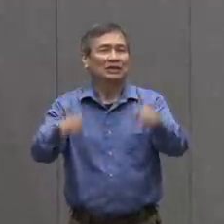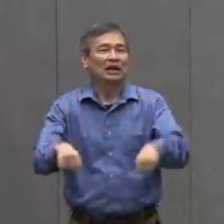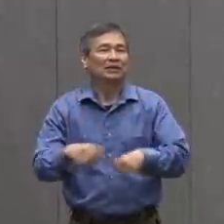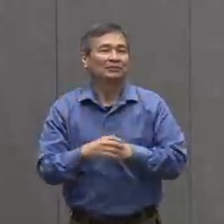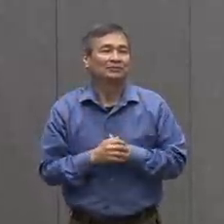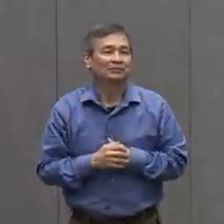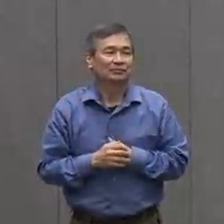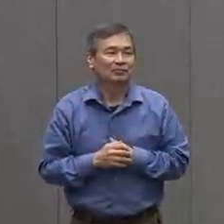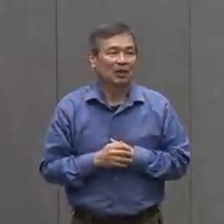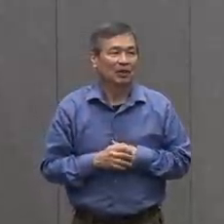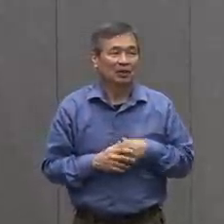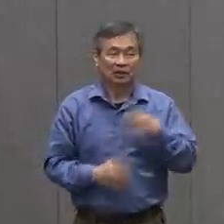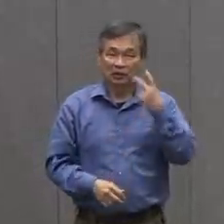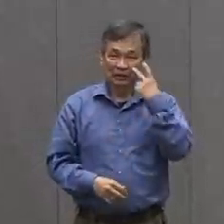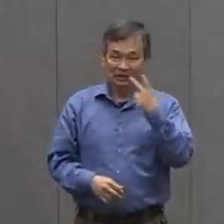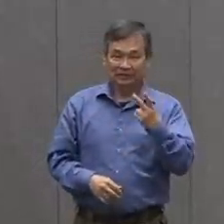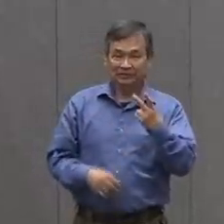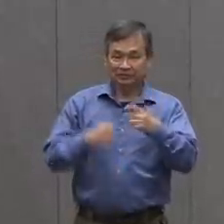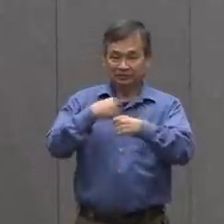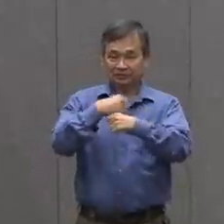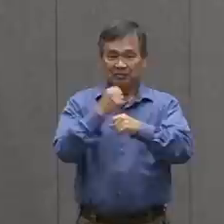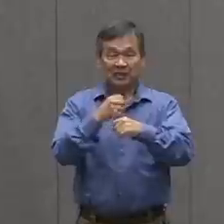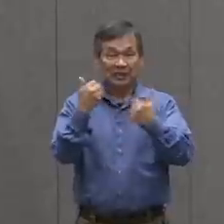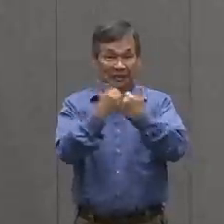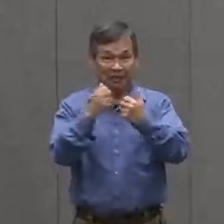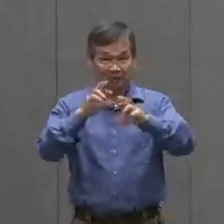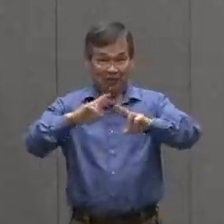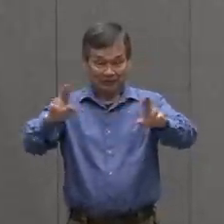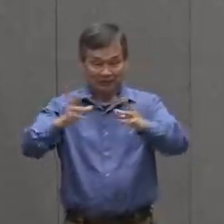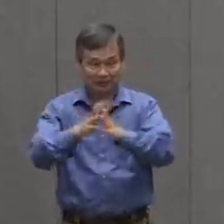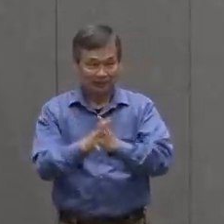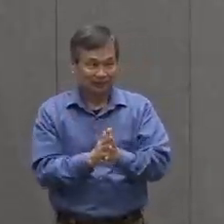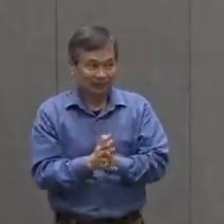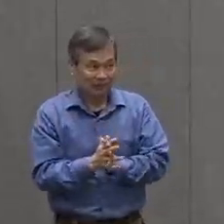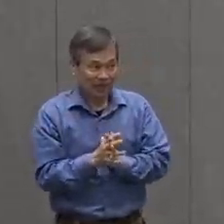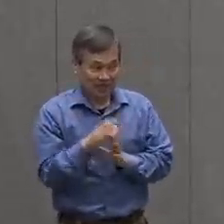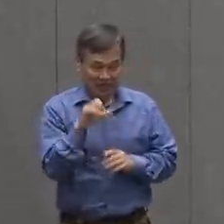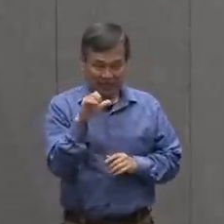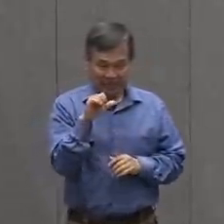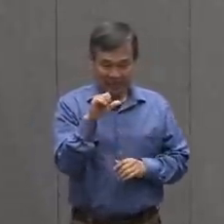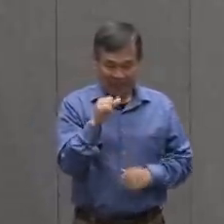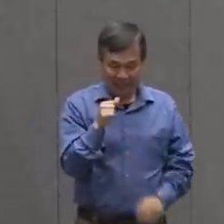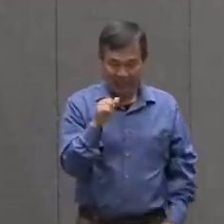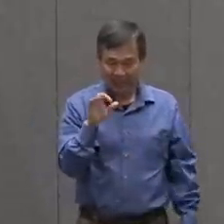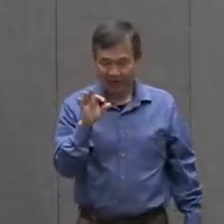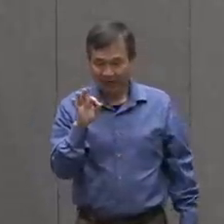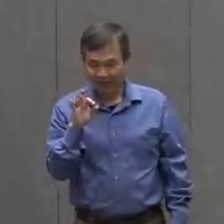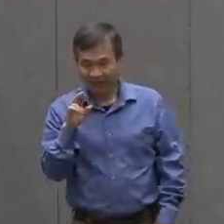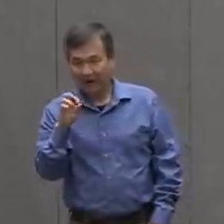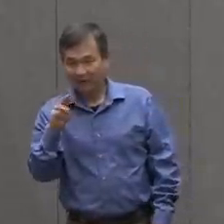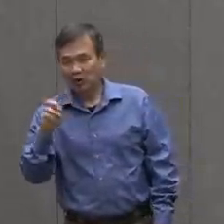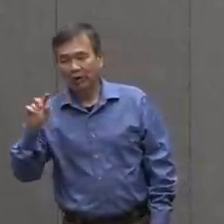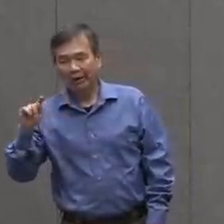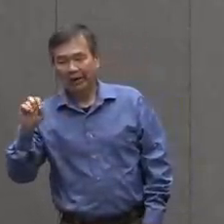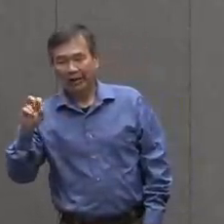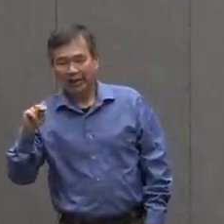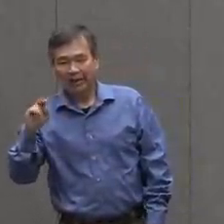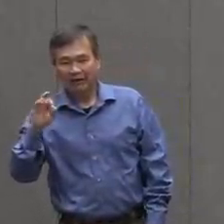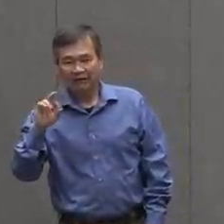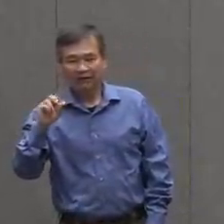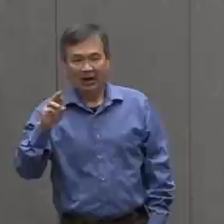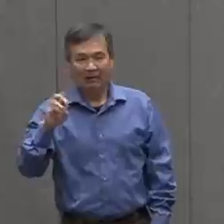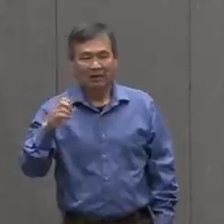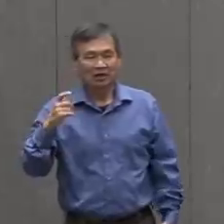them. So in order to play this game, I needed a 10 frame. So I made two 10 frames on a poster